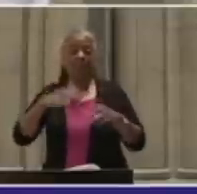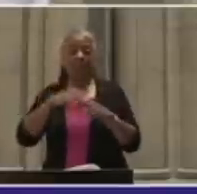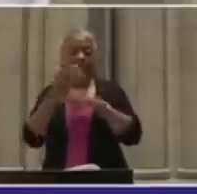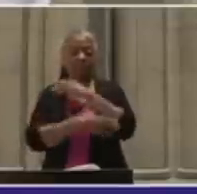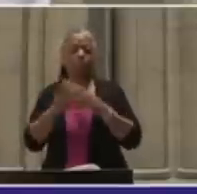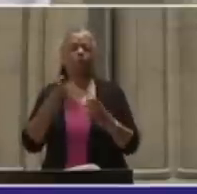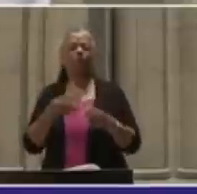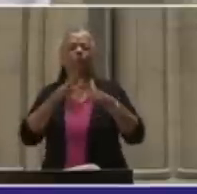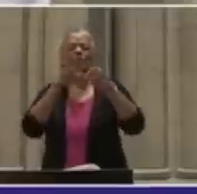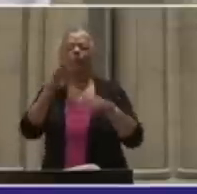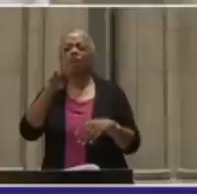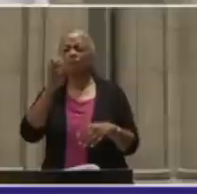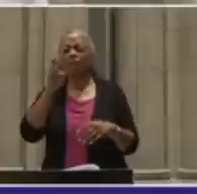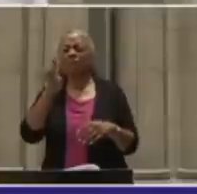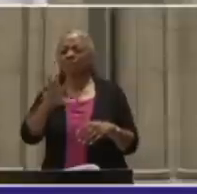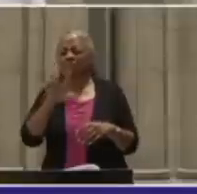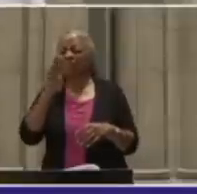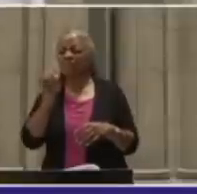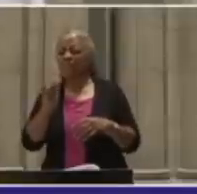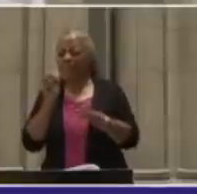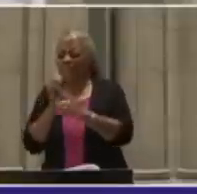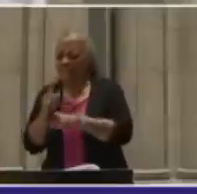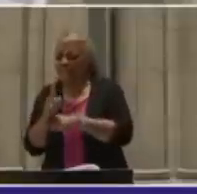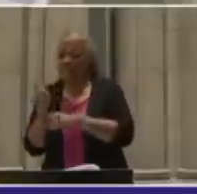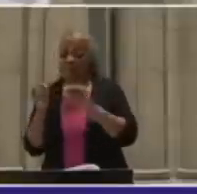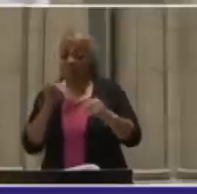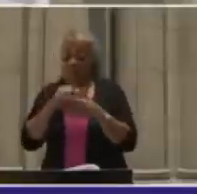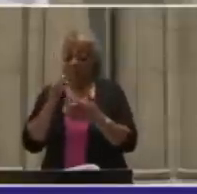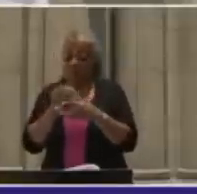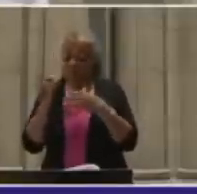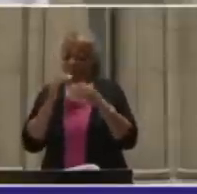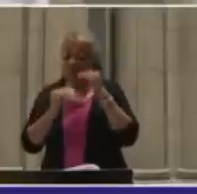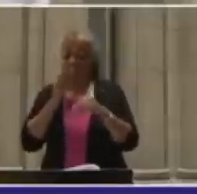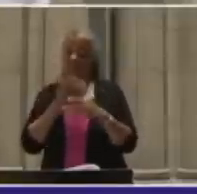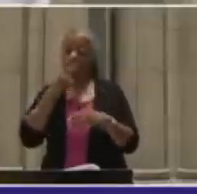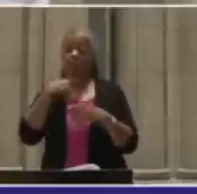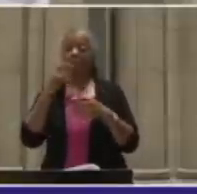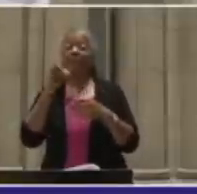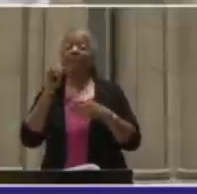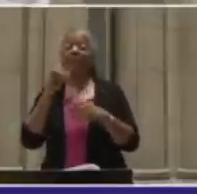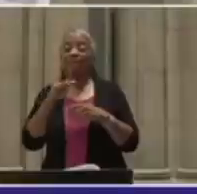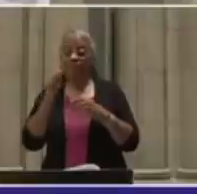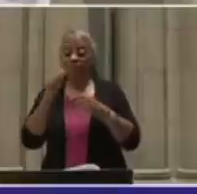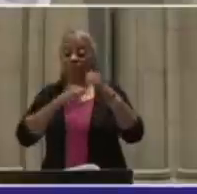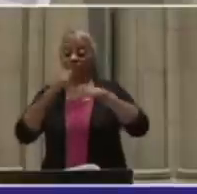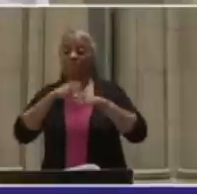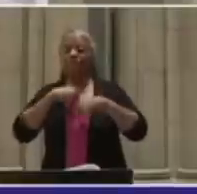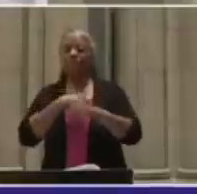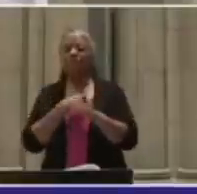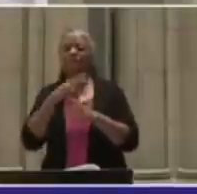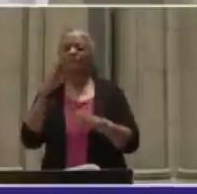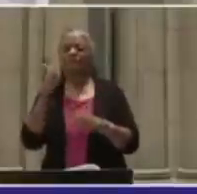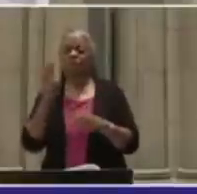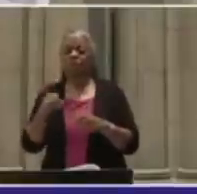raise $275 billion a year. If we put this toward fixing our public infrastructure, it would create 2.5 million green jobs.